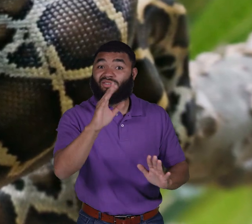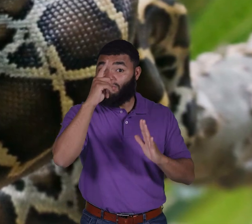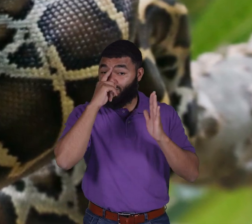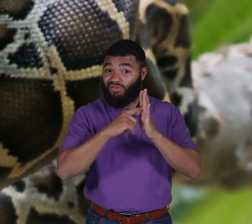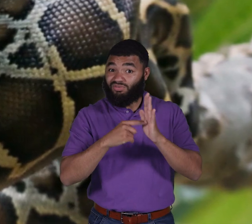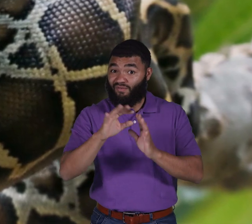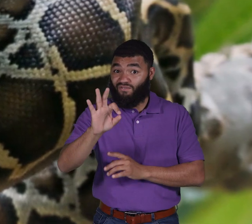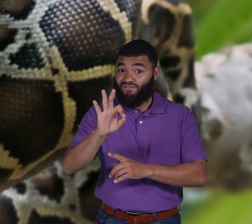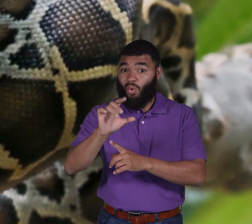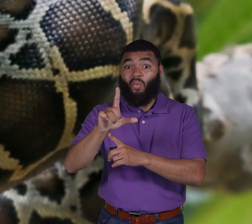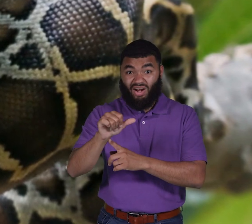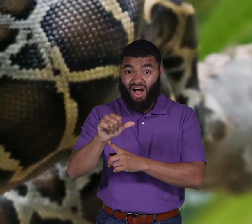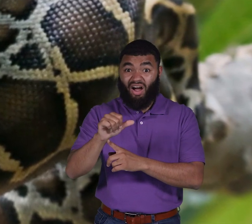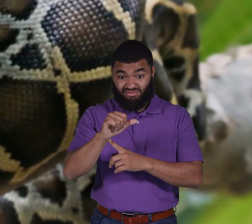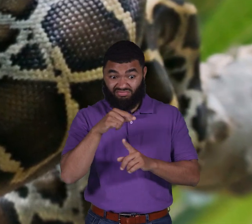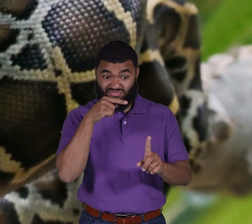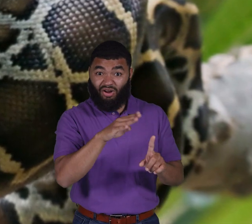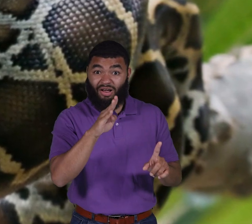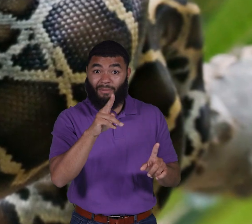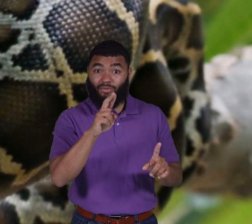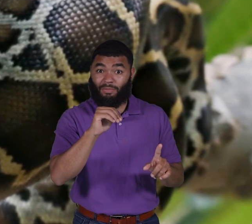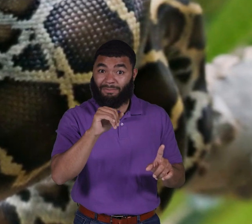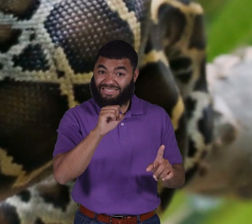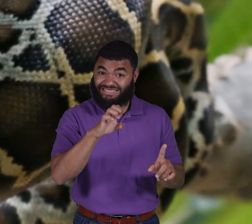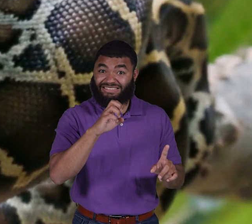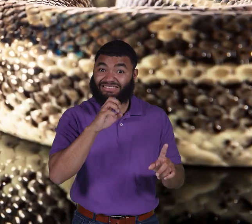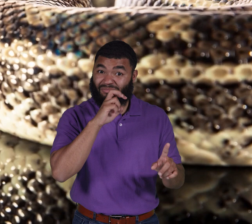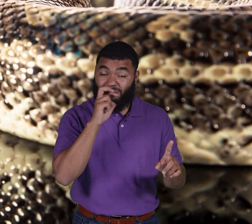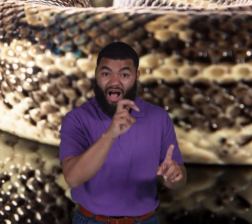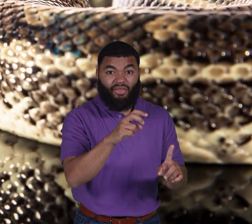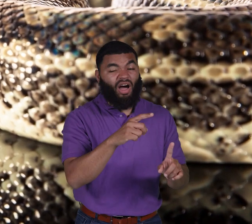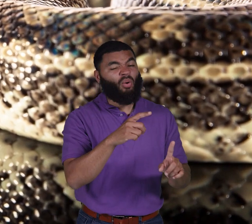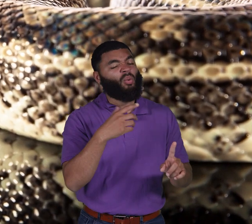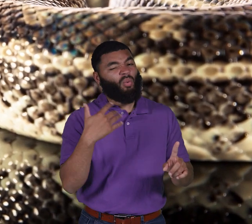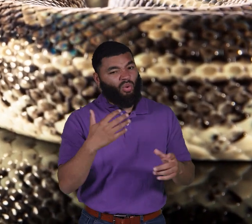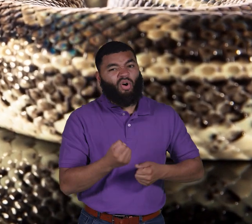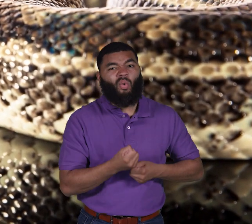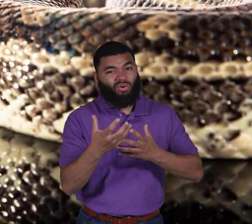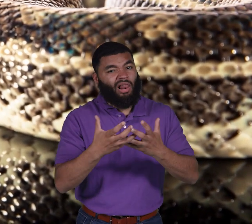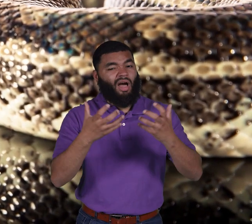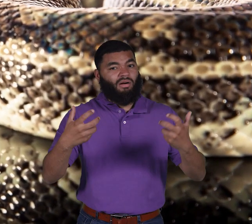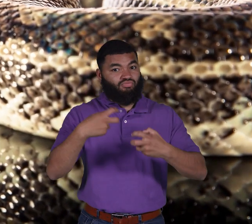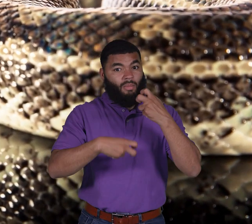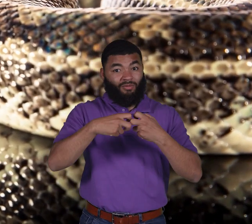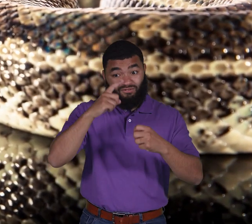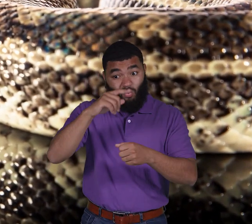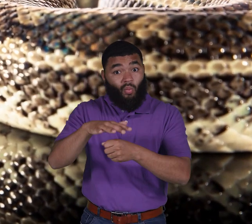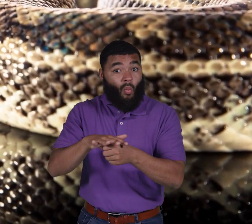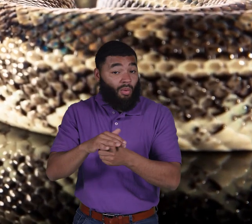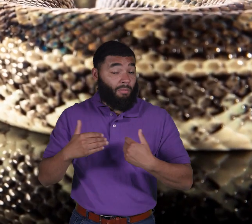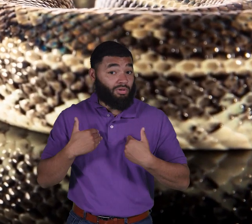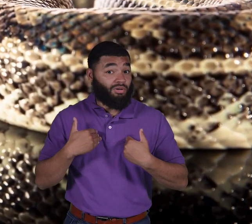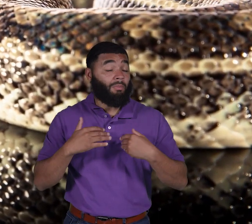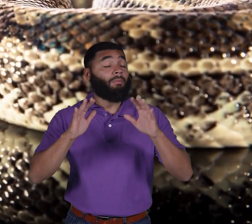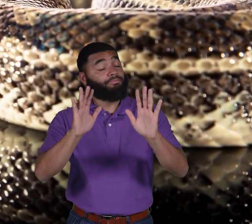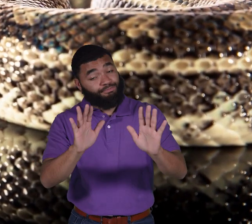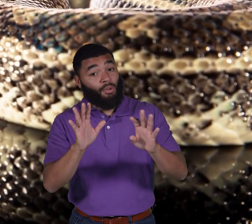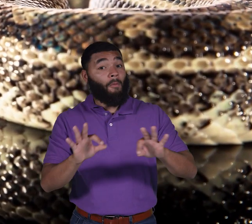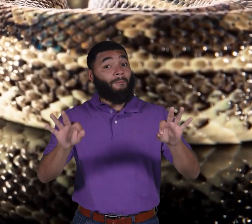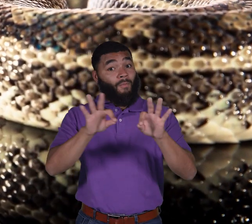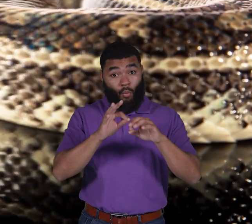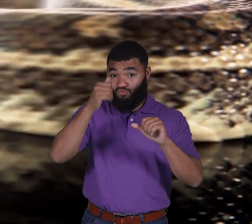become invasive, they have caused problems for native animals. But it's important to remember that not all pythons